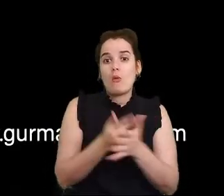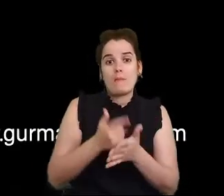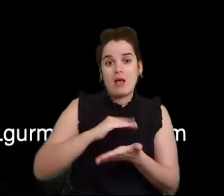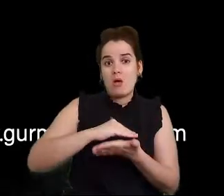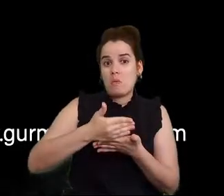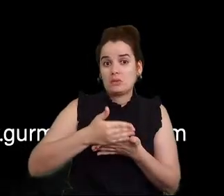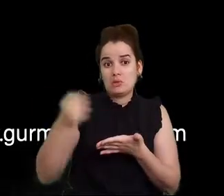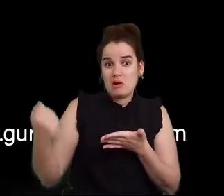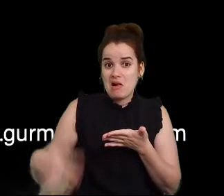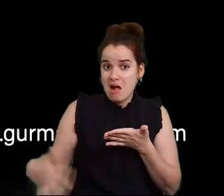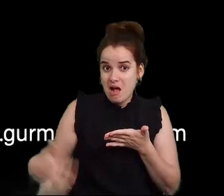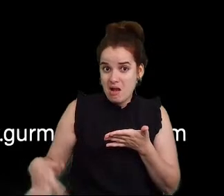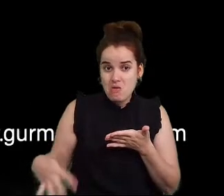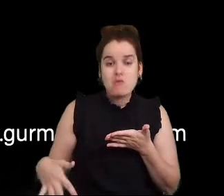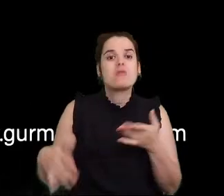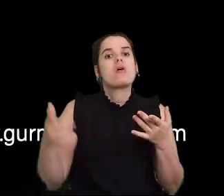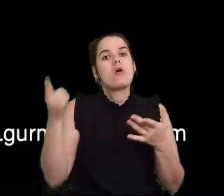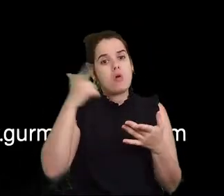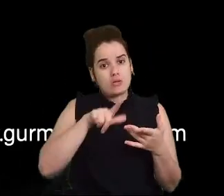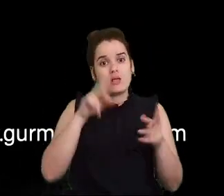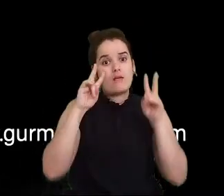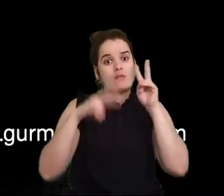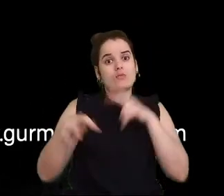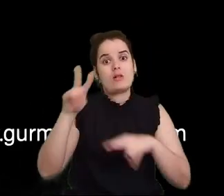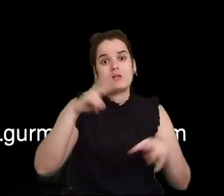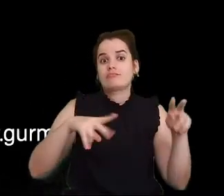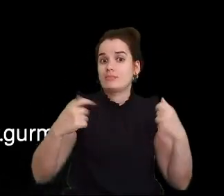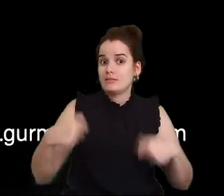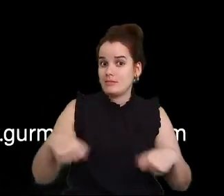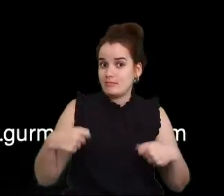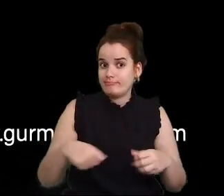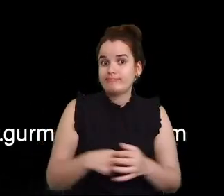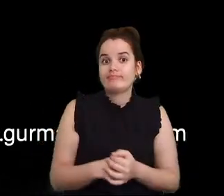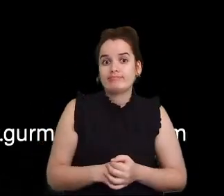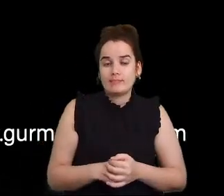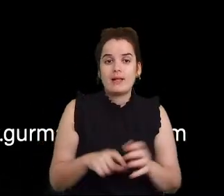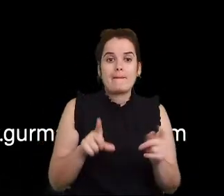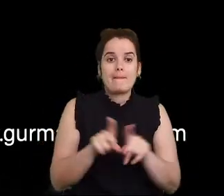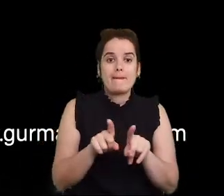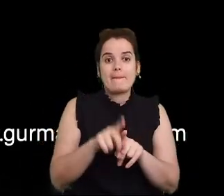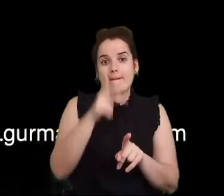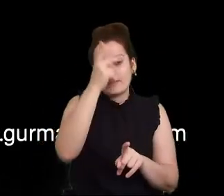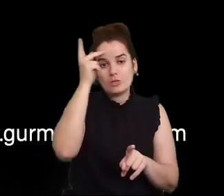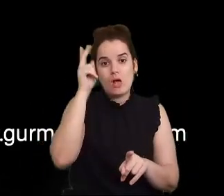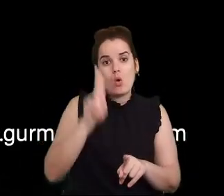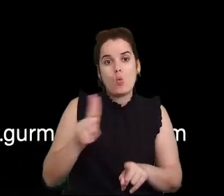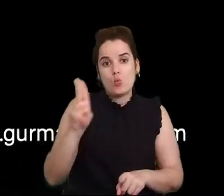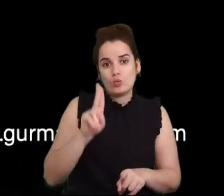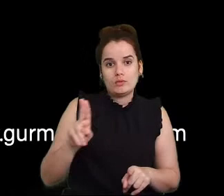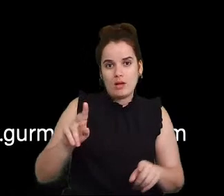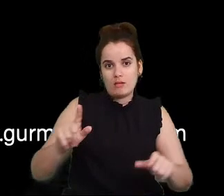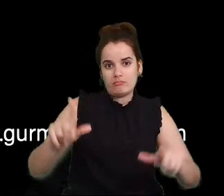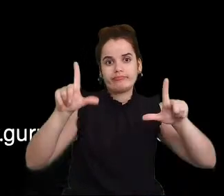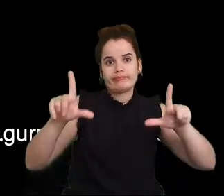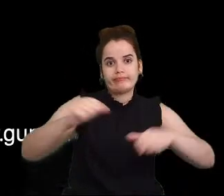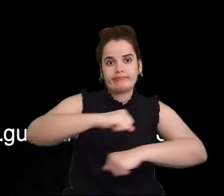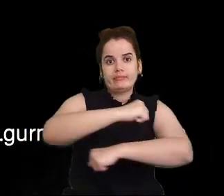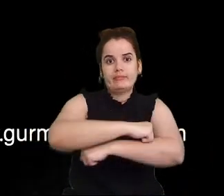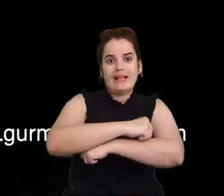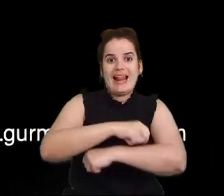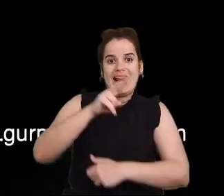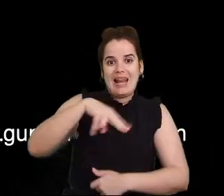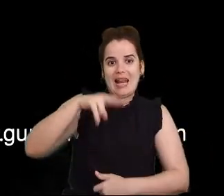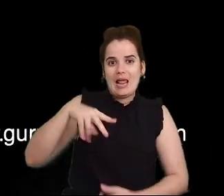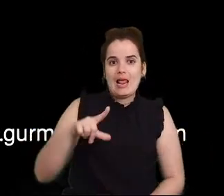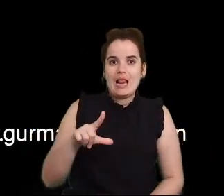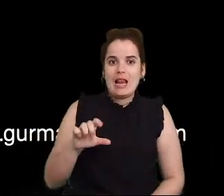again, people who use screen readers are able to see it. People who have visual disabilities or people who